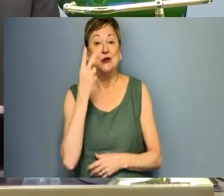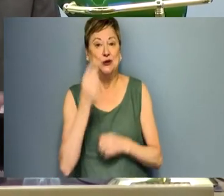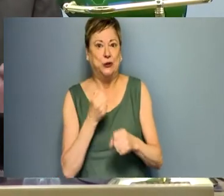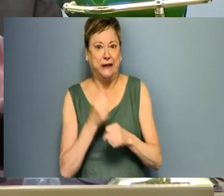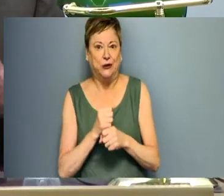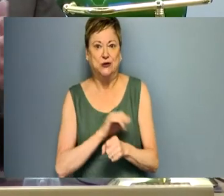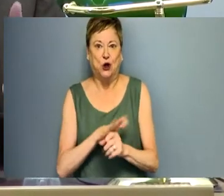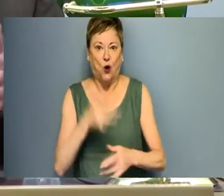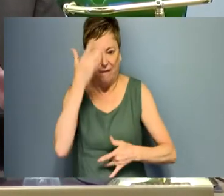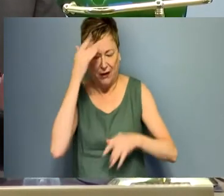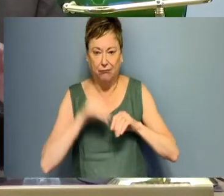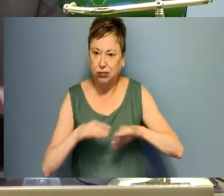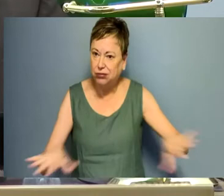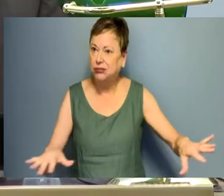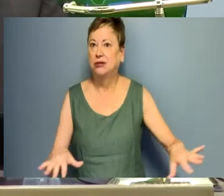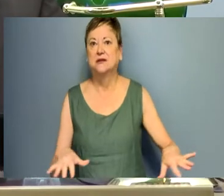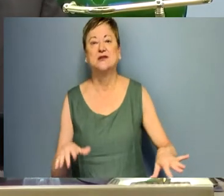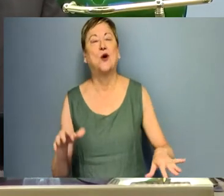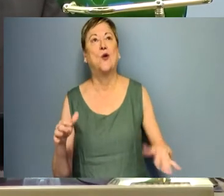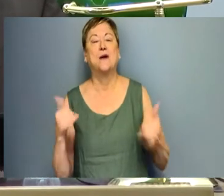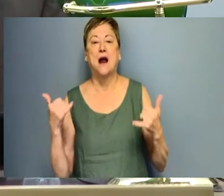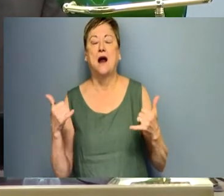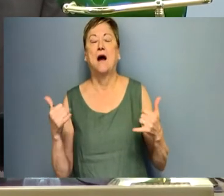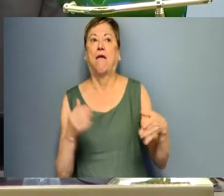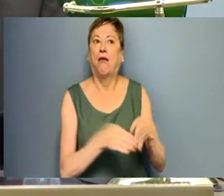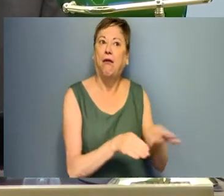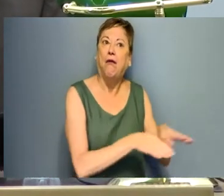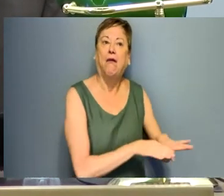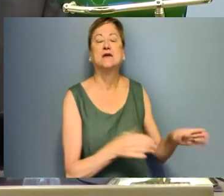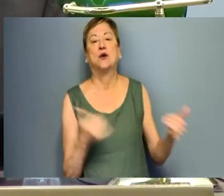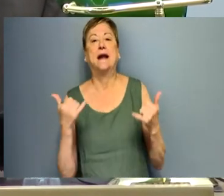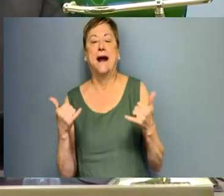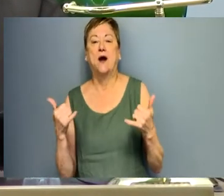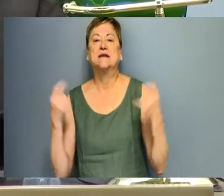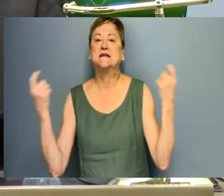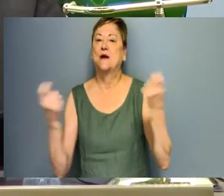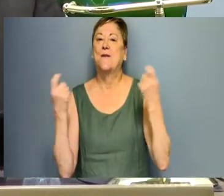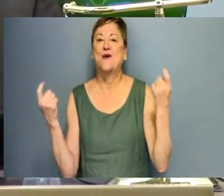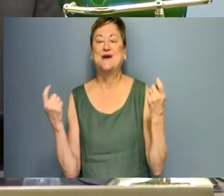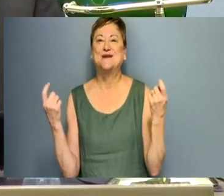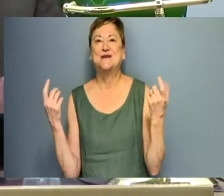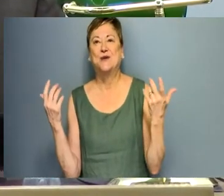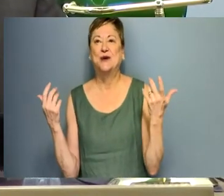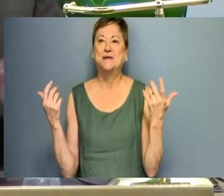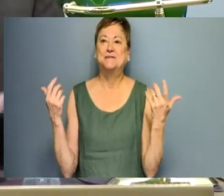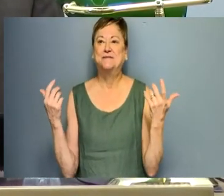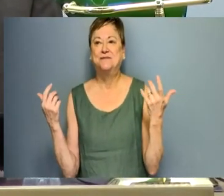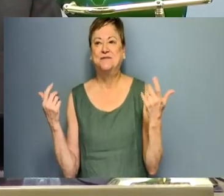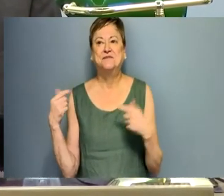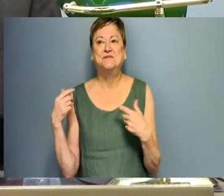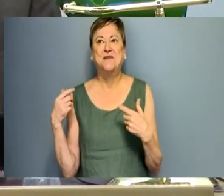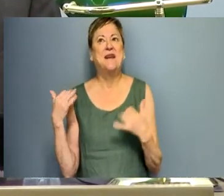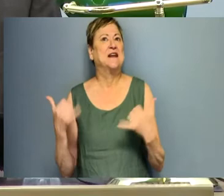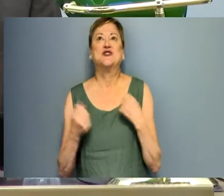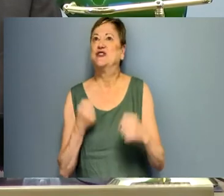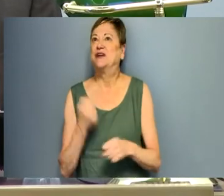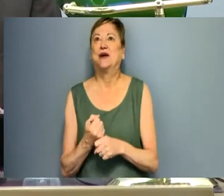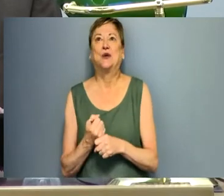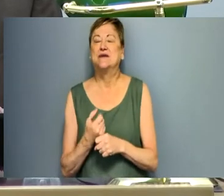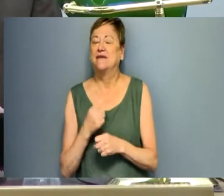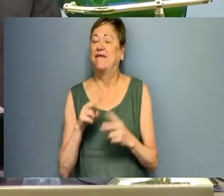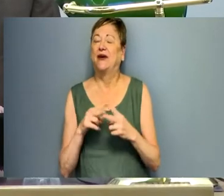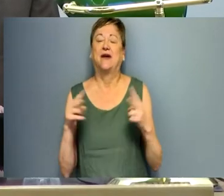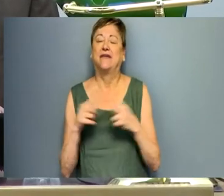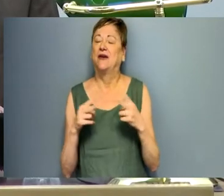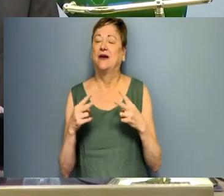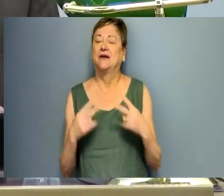COVID, and I think the ceremonies were kind of like, you know, not as great as they have been. But this year, it was, again, very,